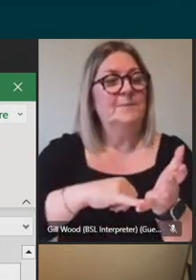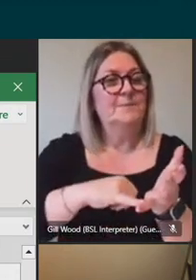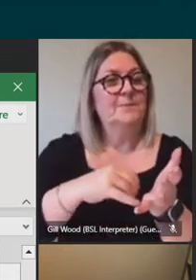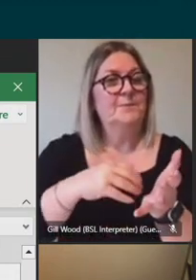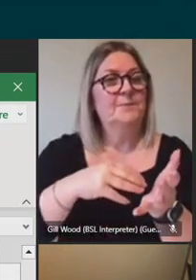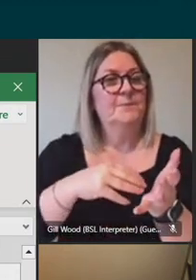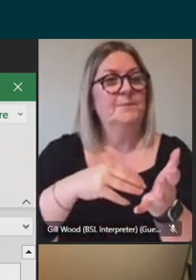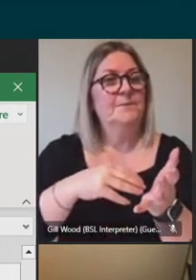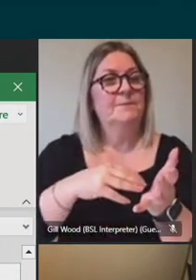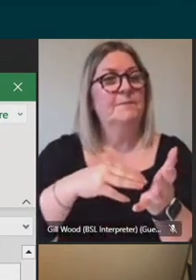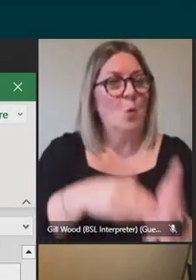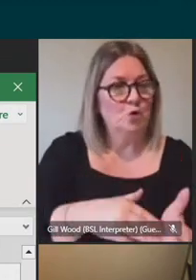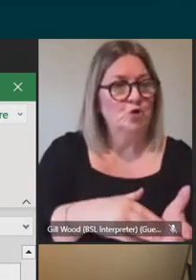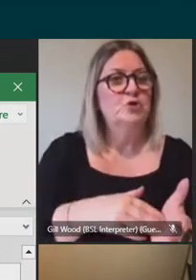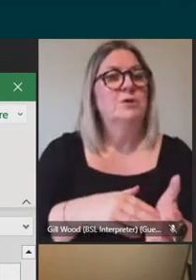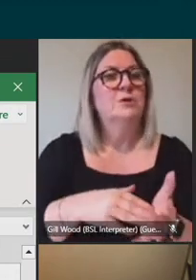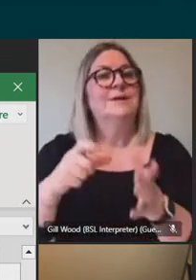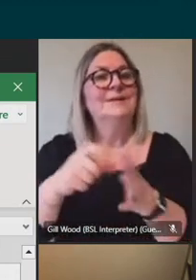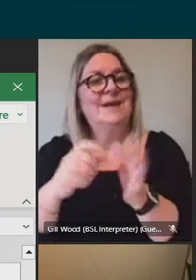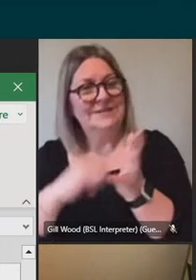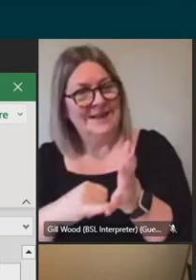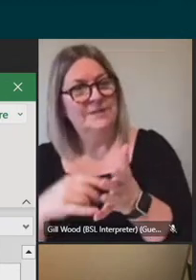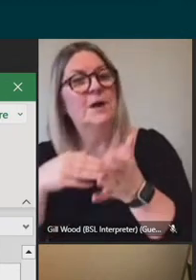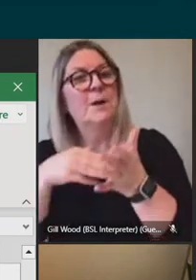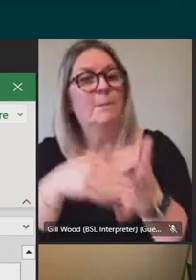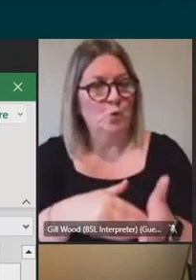Councillor Slater. Motion.